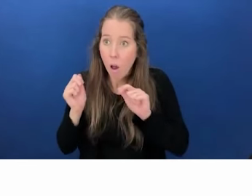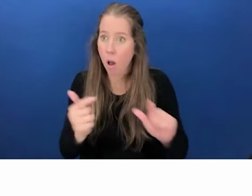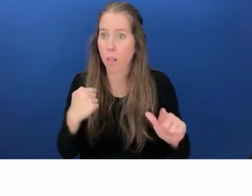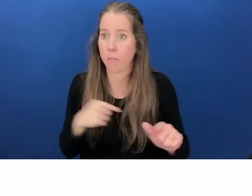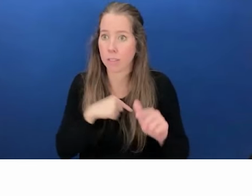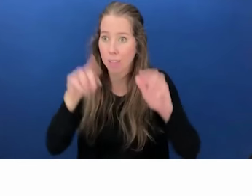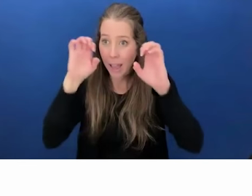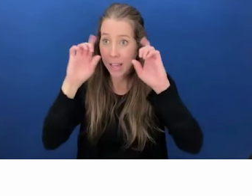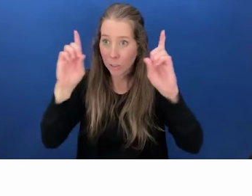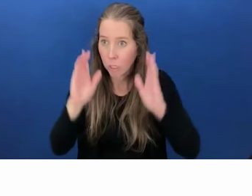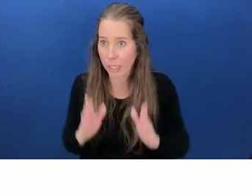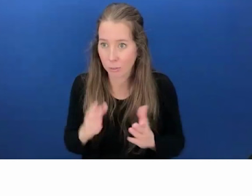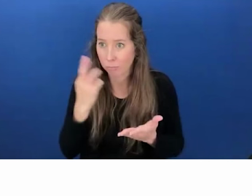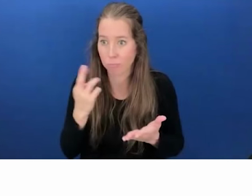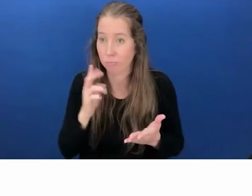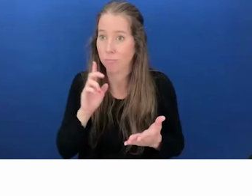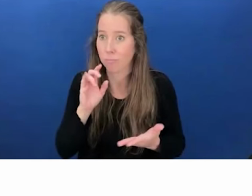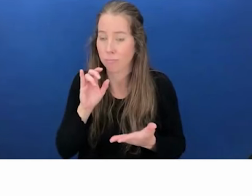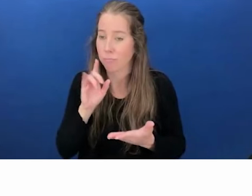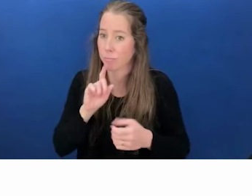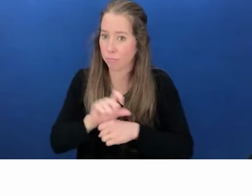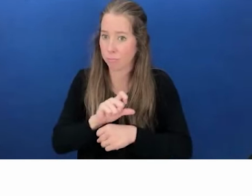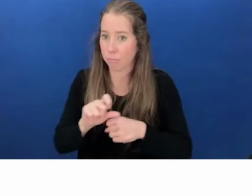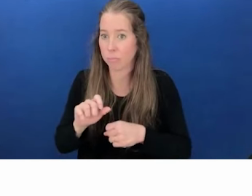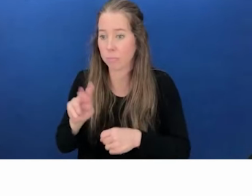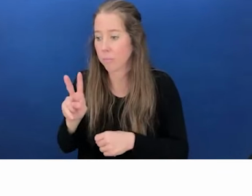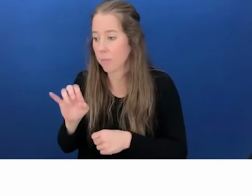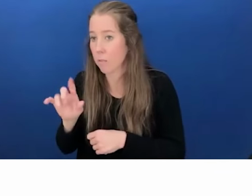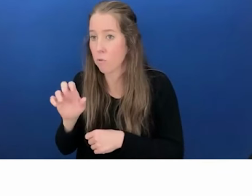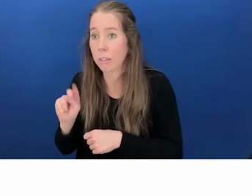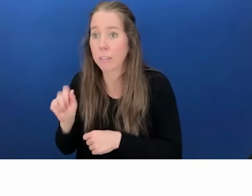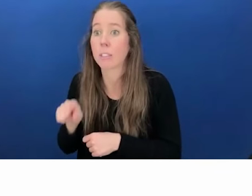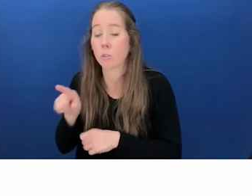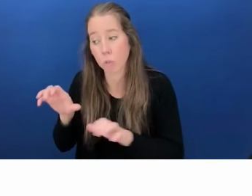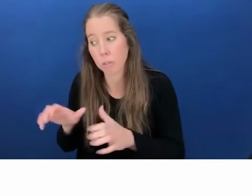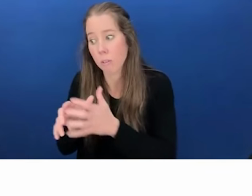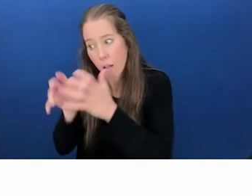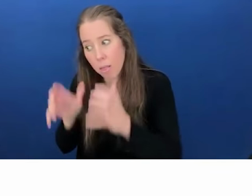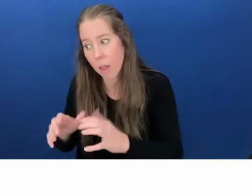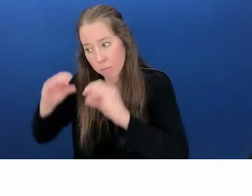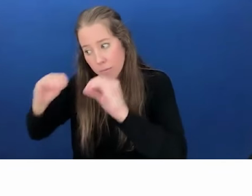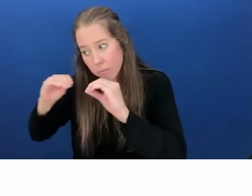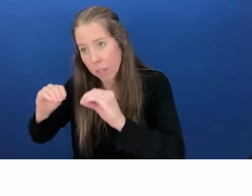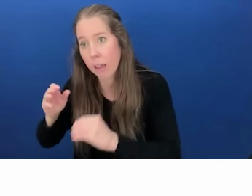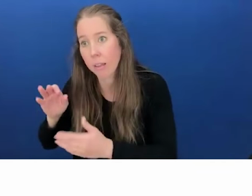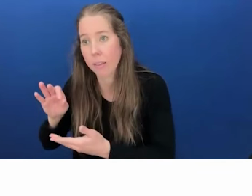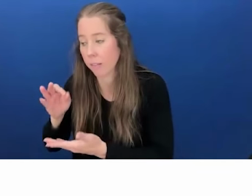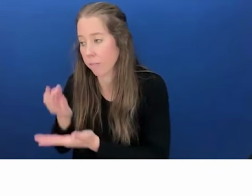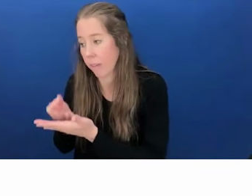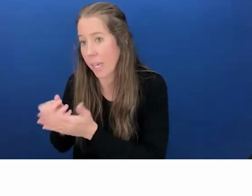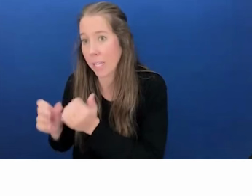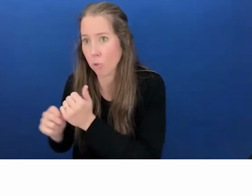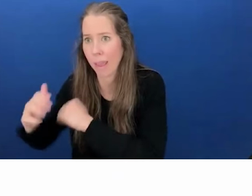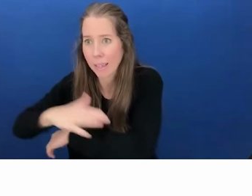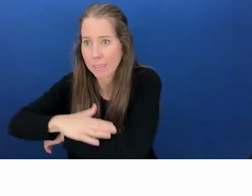And I mean, Virginia does a lot of education at the financial aid desk, a lot.